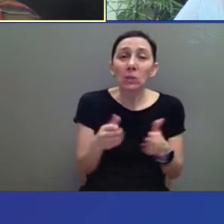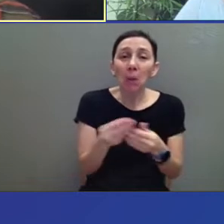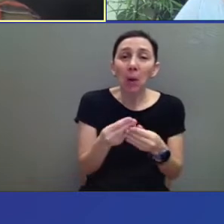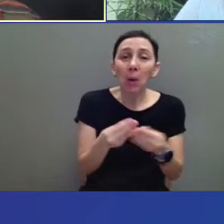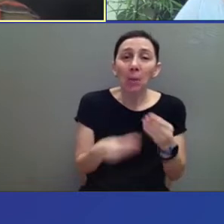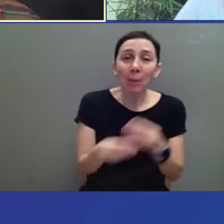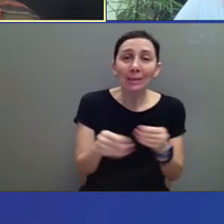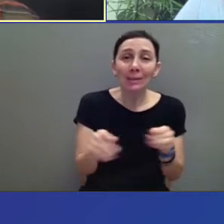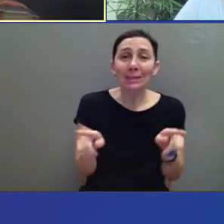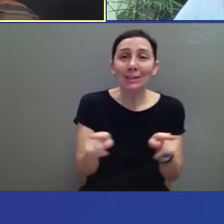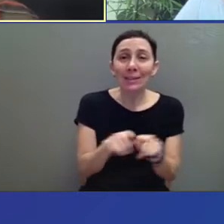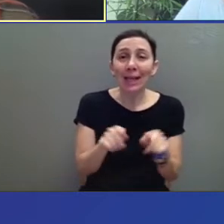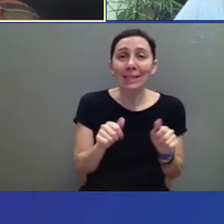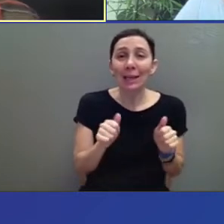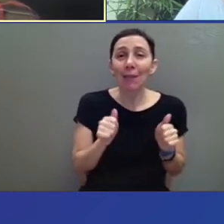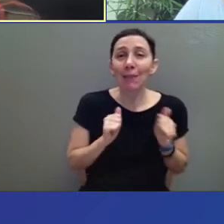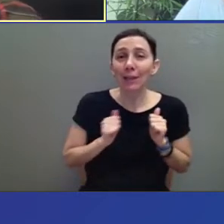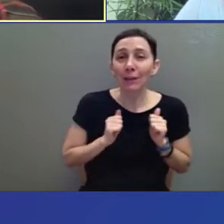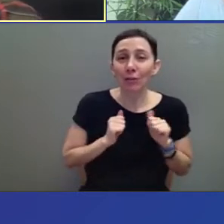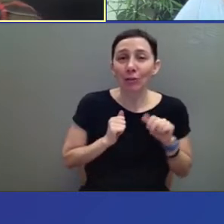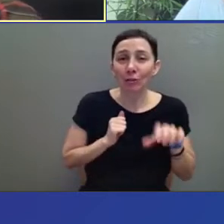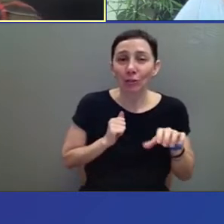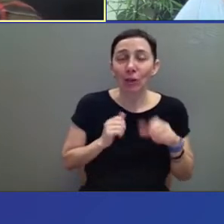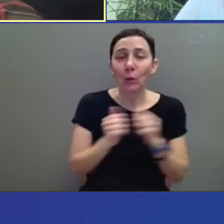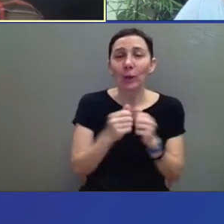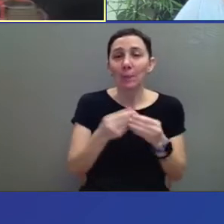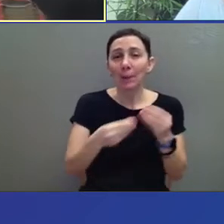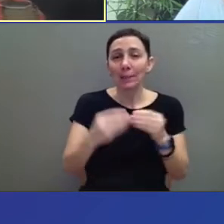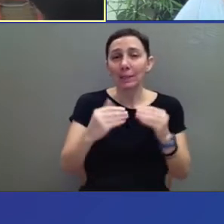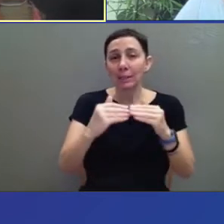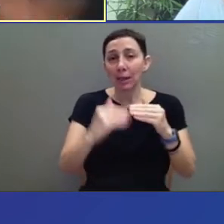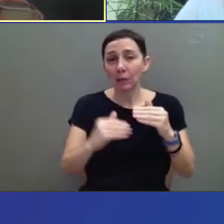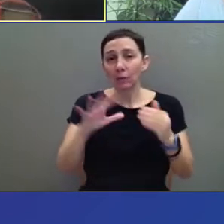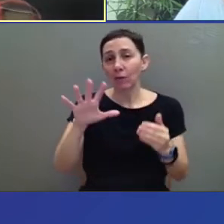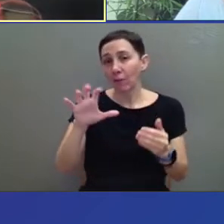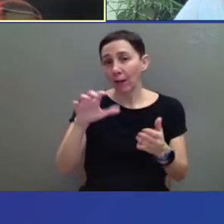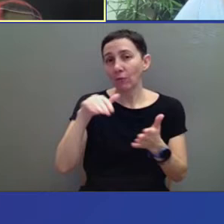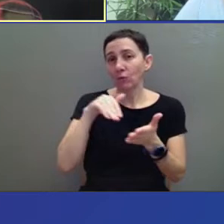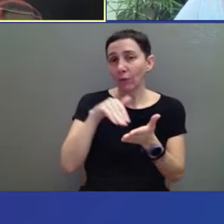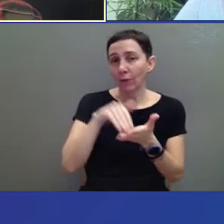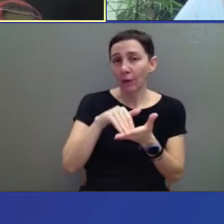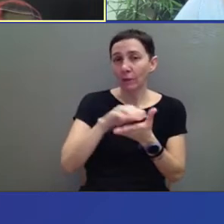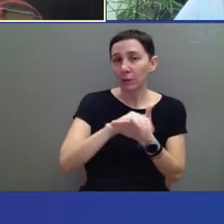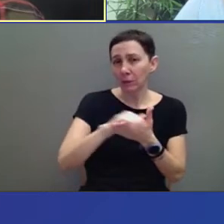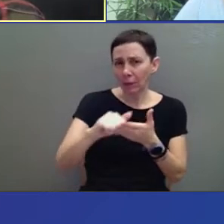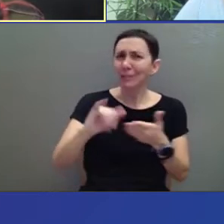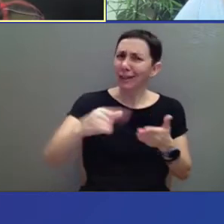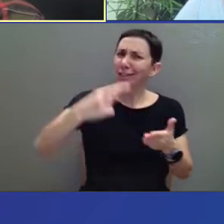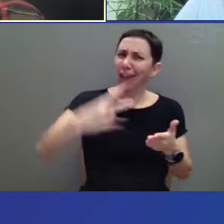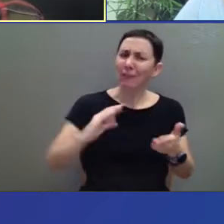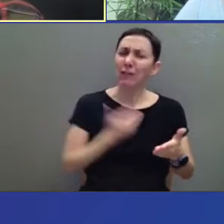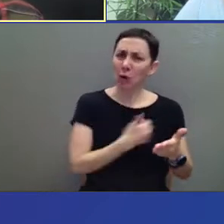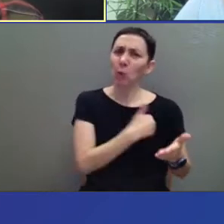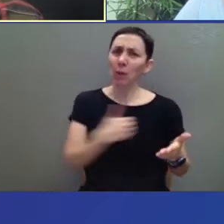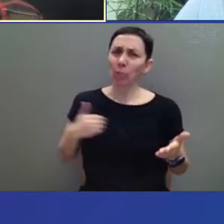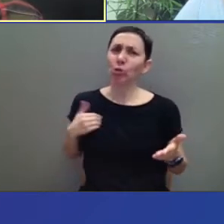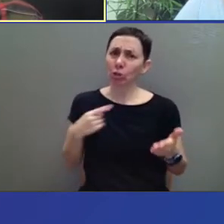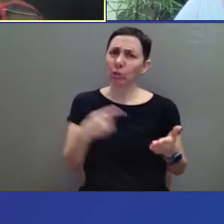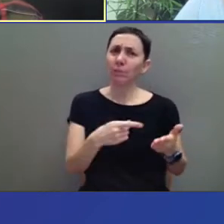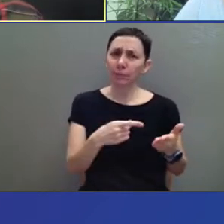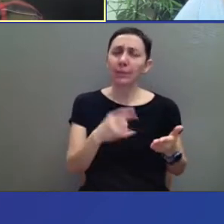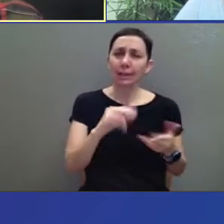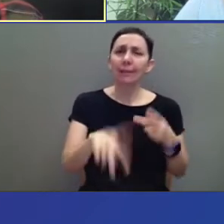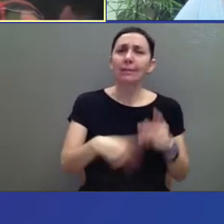that means theaters with budgets under $500,000, which are also well over half of our membership. We develop our